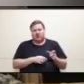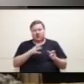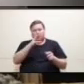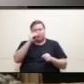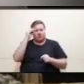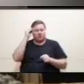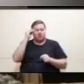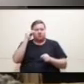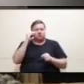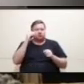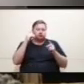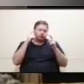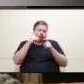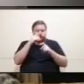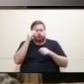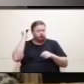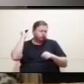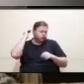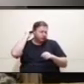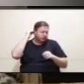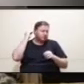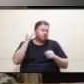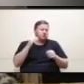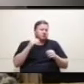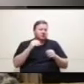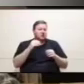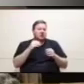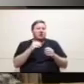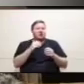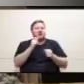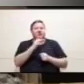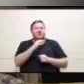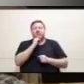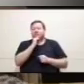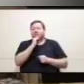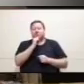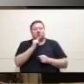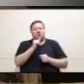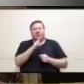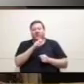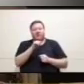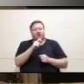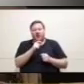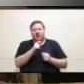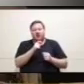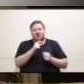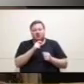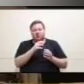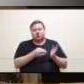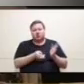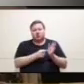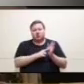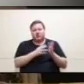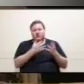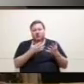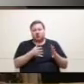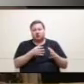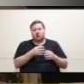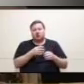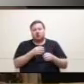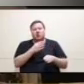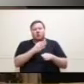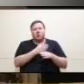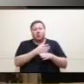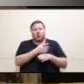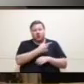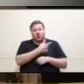consideration unless they are registered for VAT, provided that the work they do